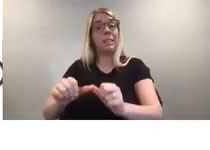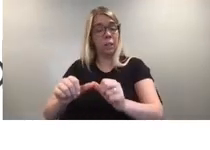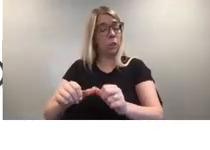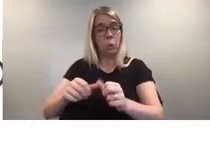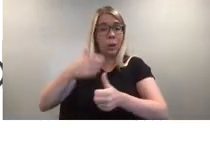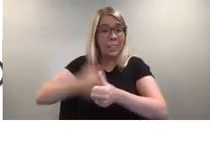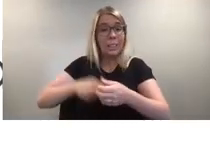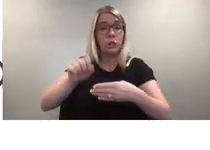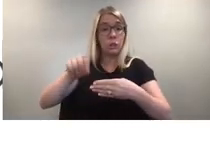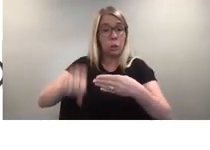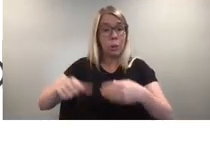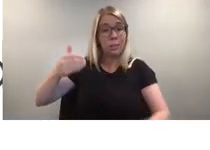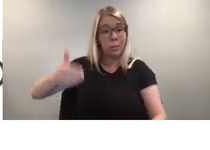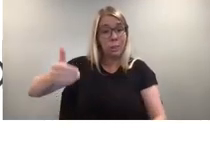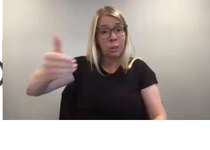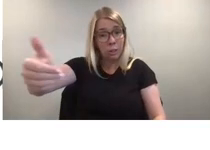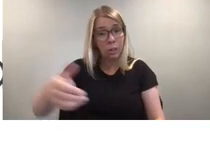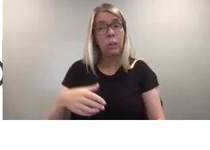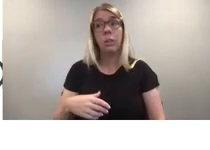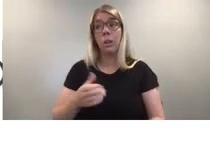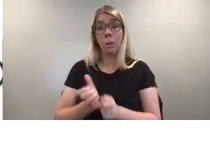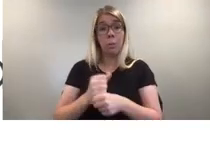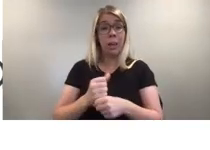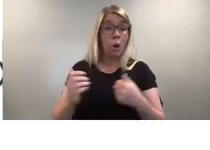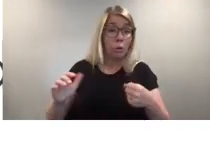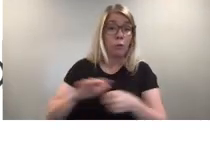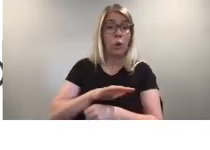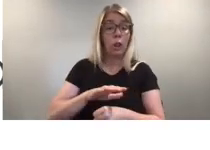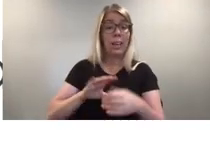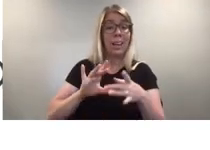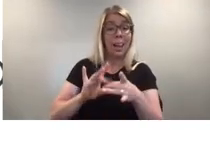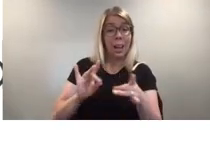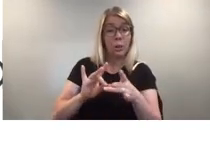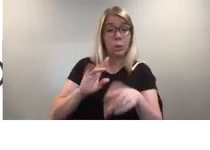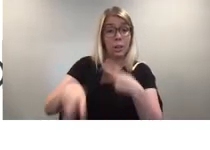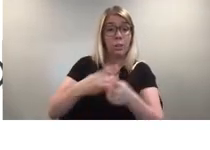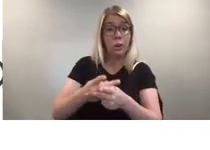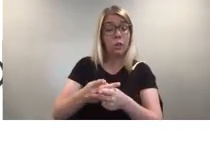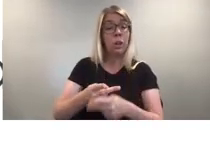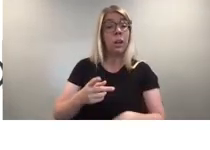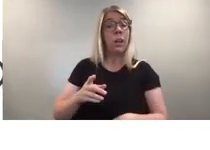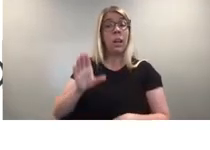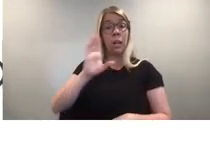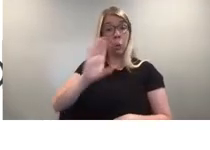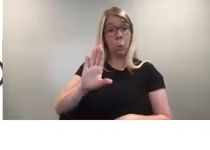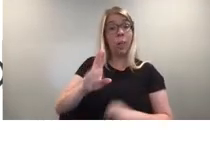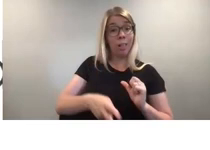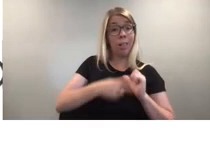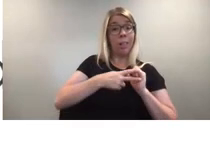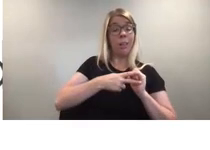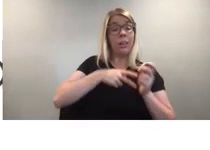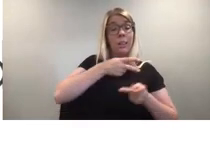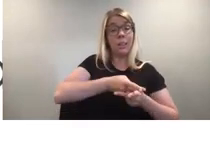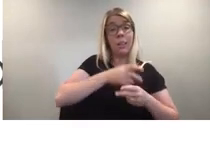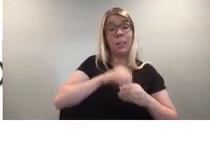over semester to create a fully annotated version, which is then going to be housed in the institutional repository. So